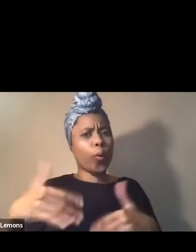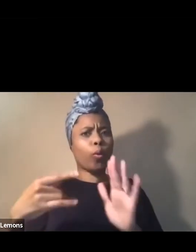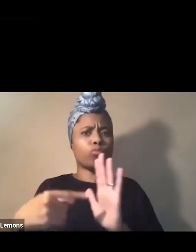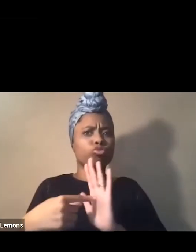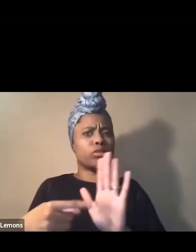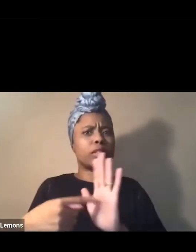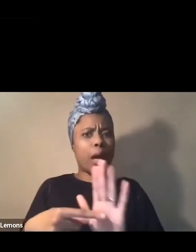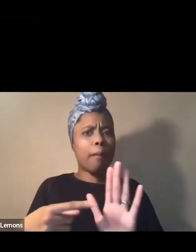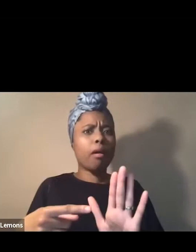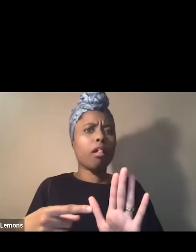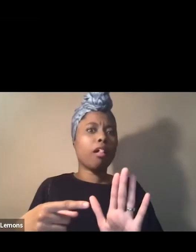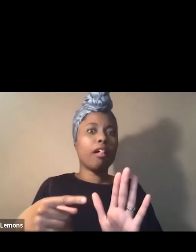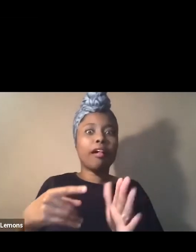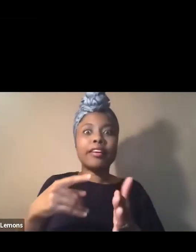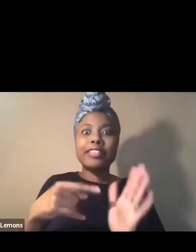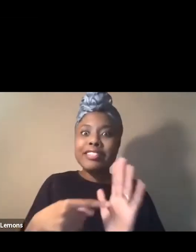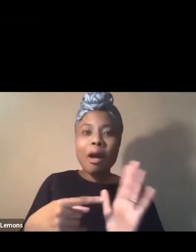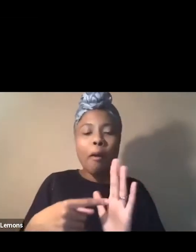of what it means